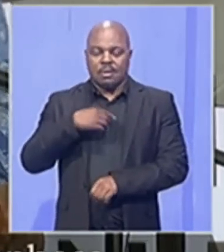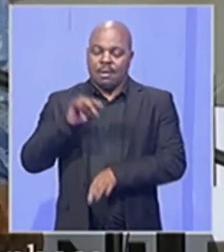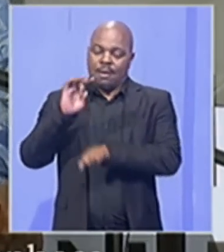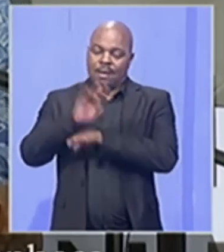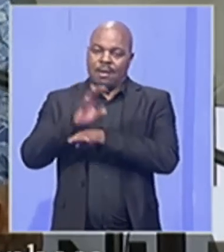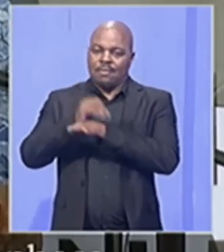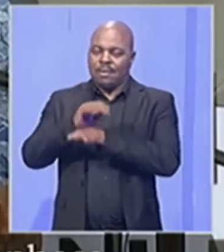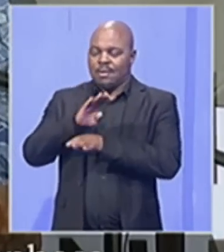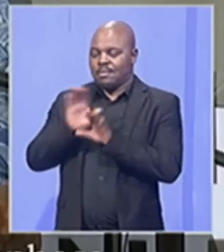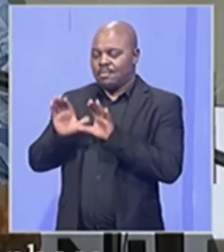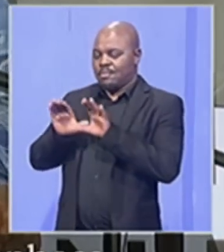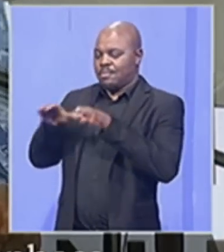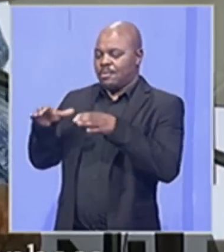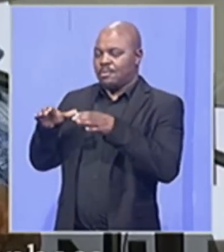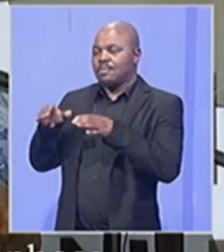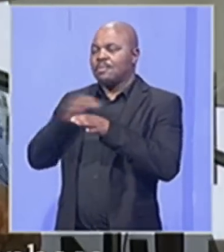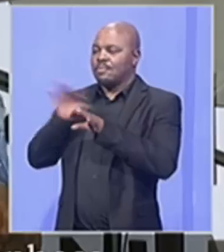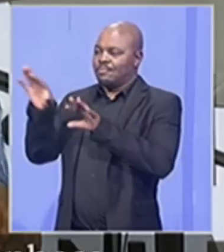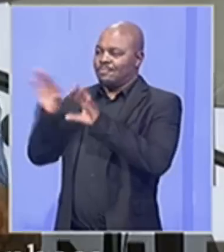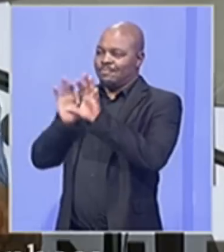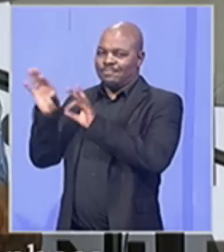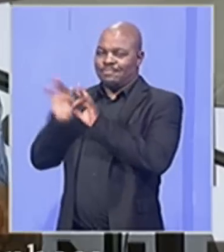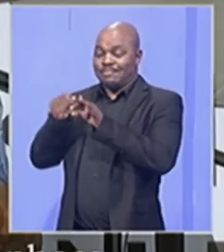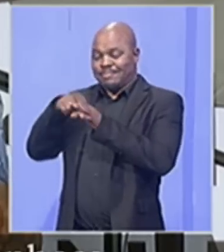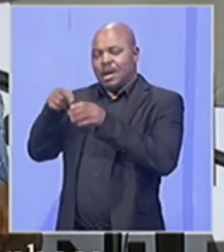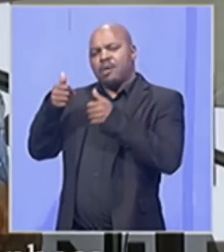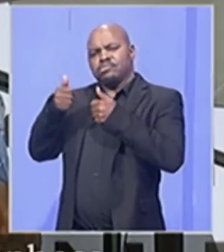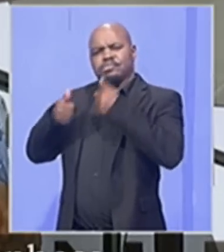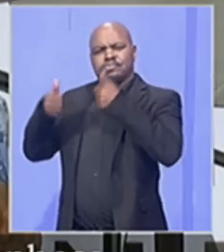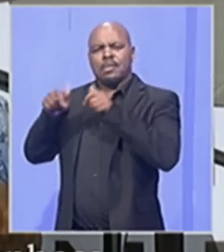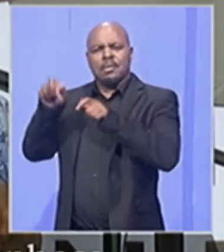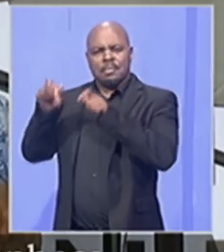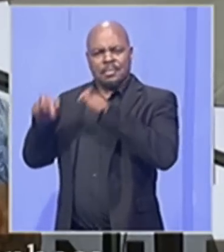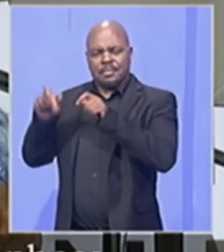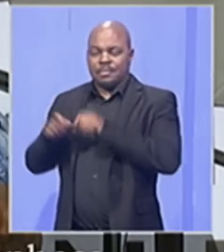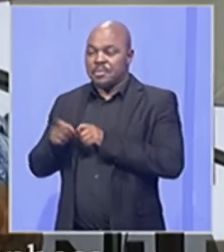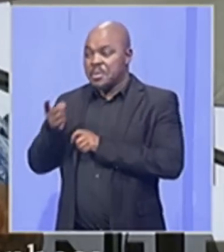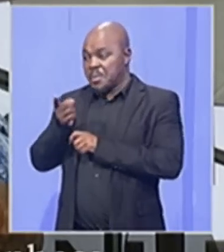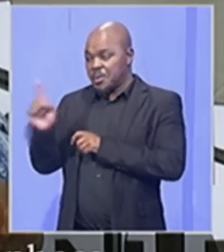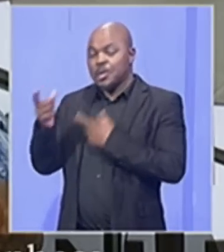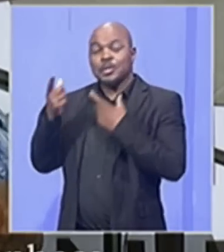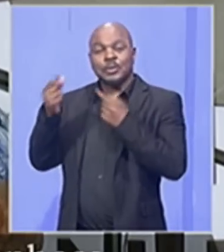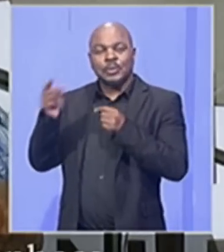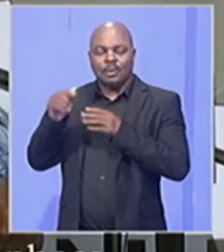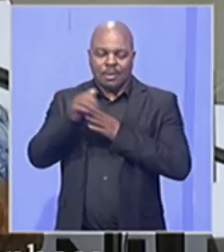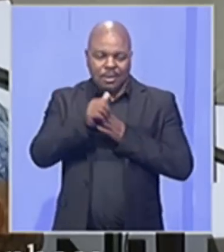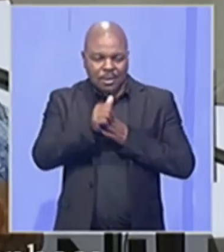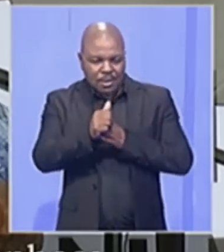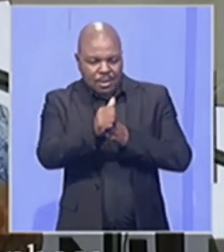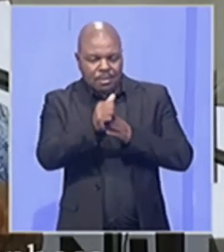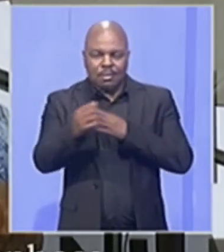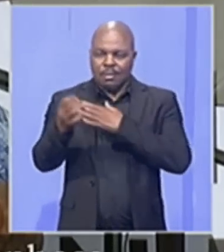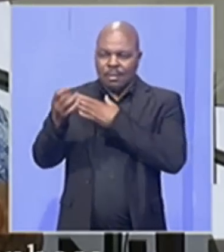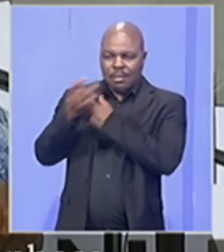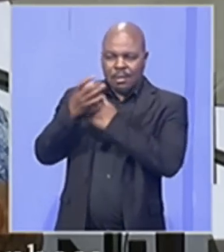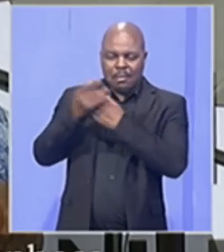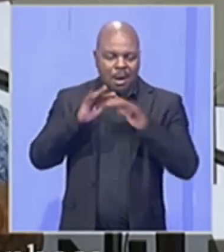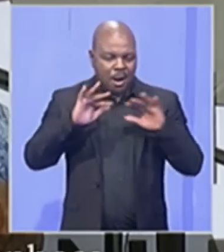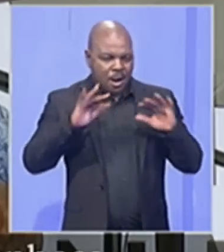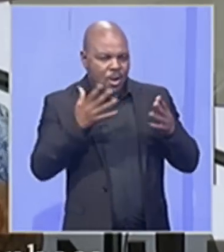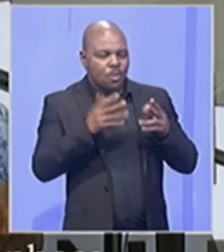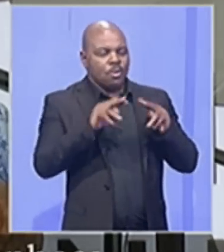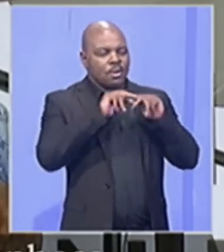panel of eminent persons to provide guidance and advice through the national